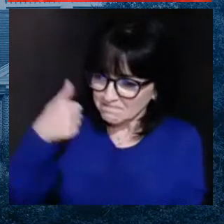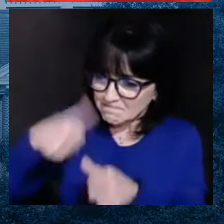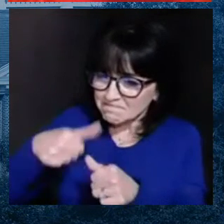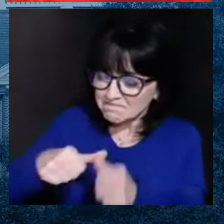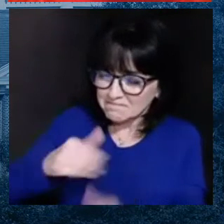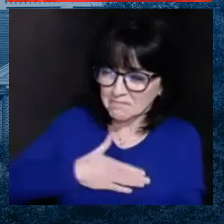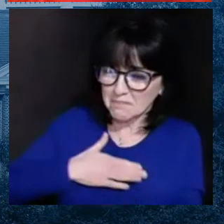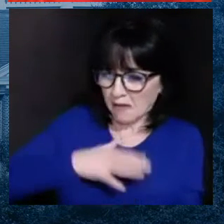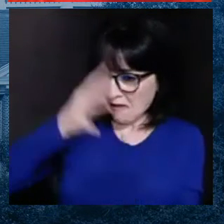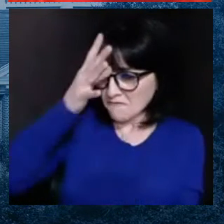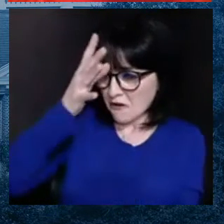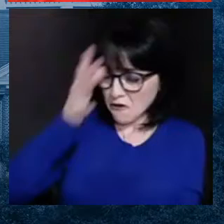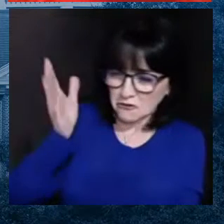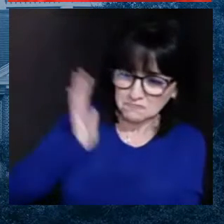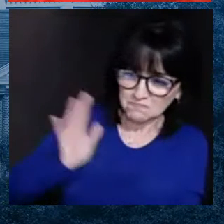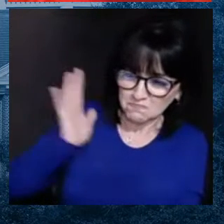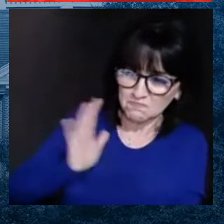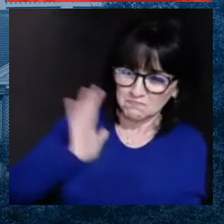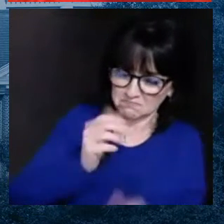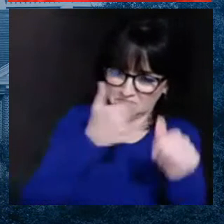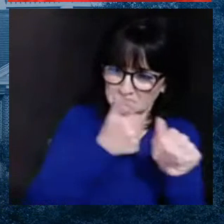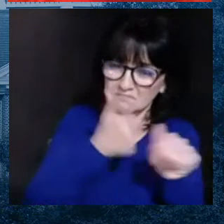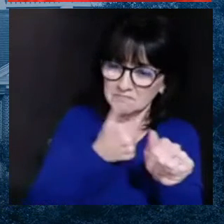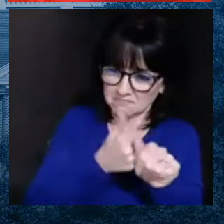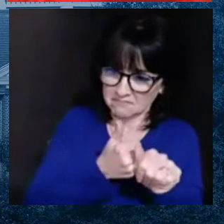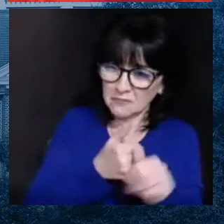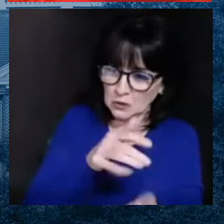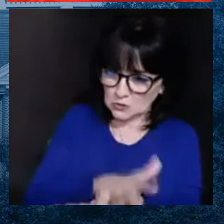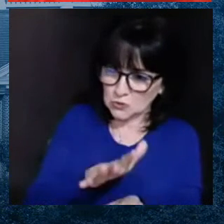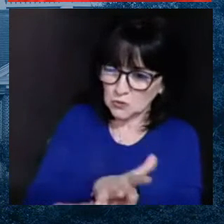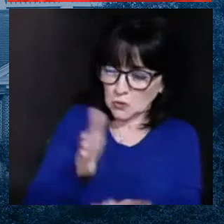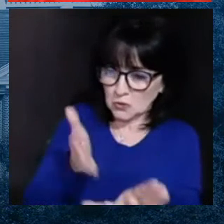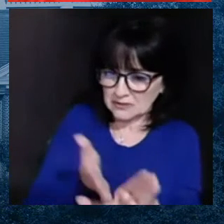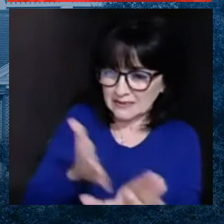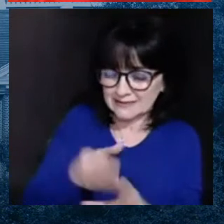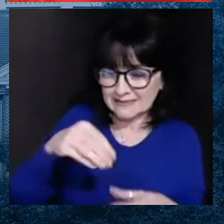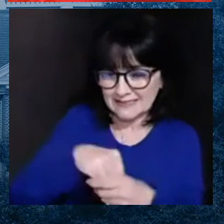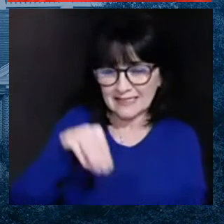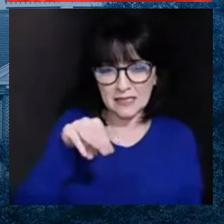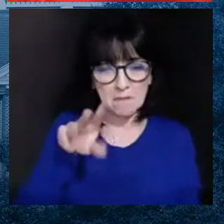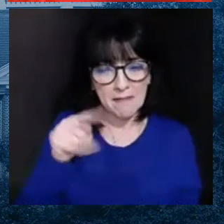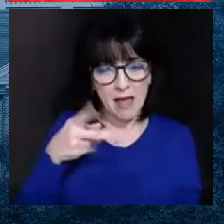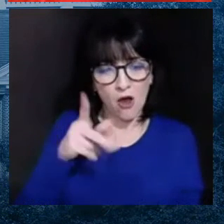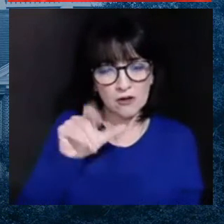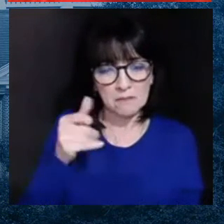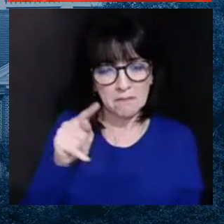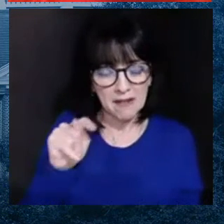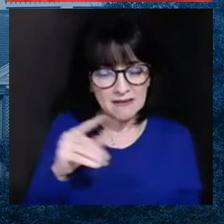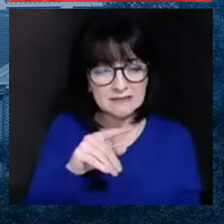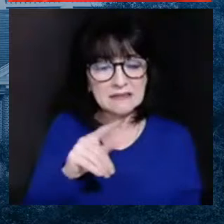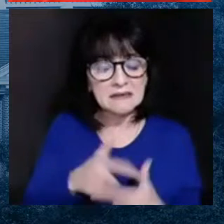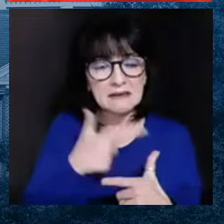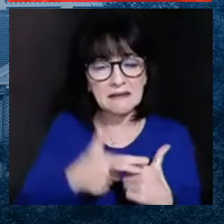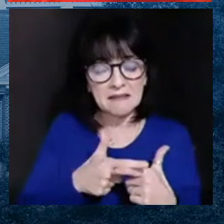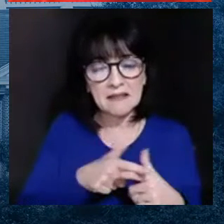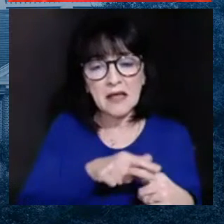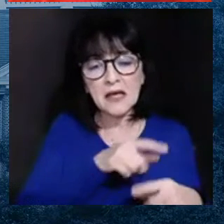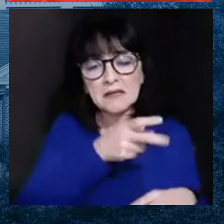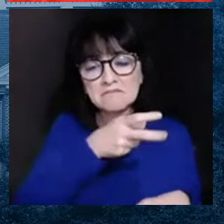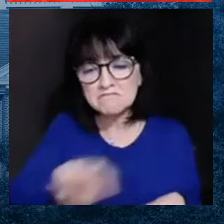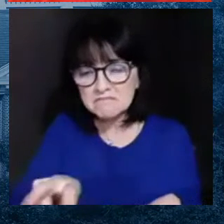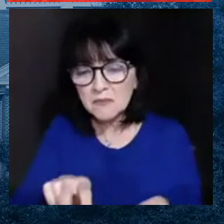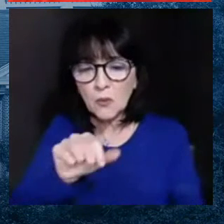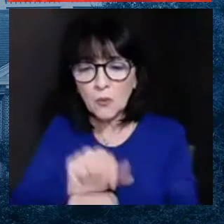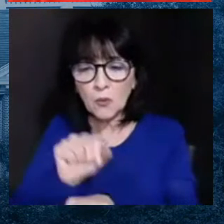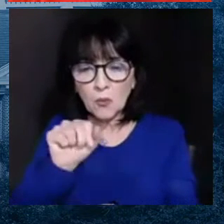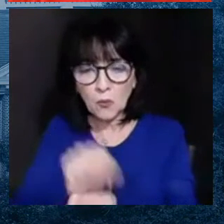back in the day in the old Mount Pleasant School District, and then went on to work in the former Wilmington School